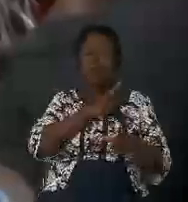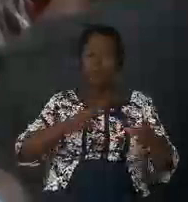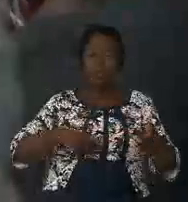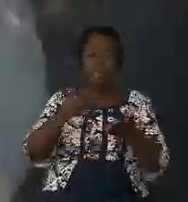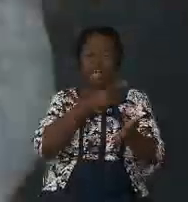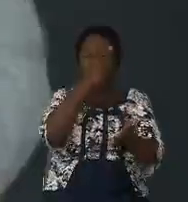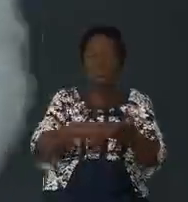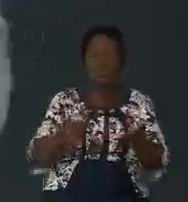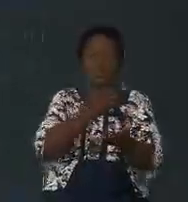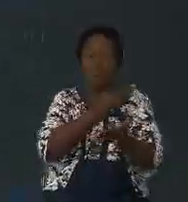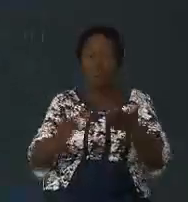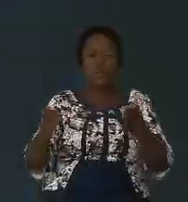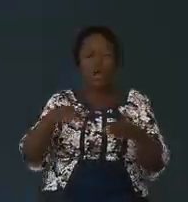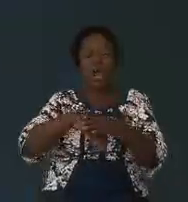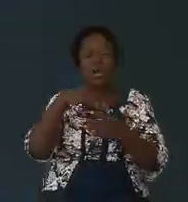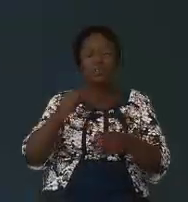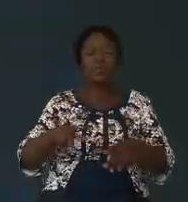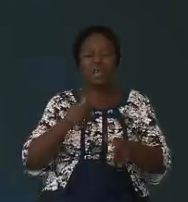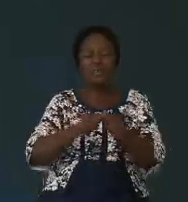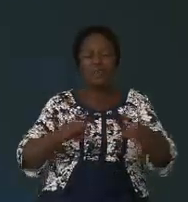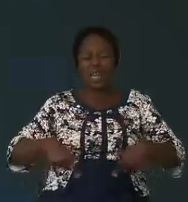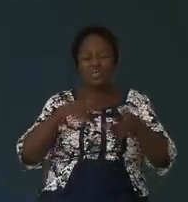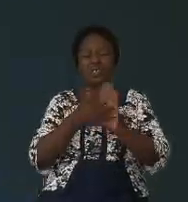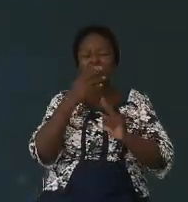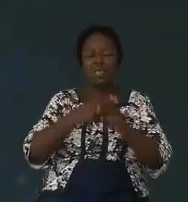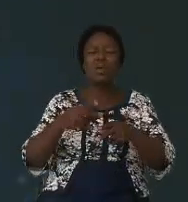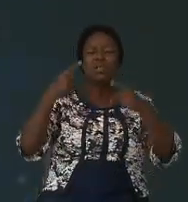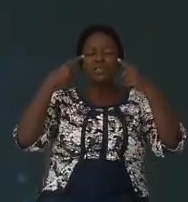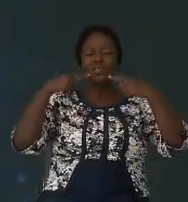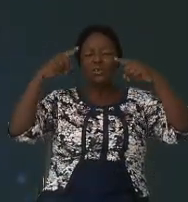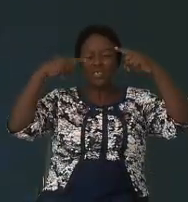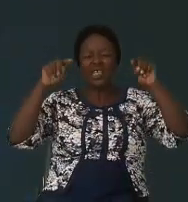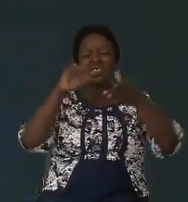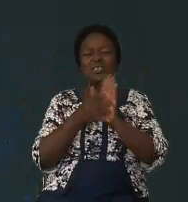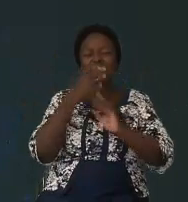everyone. Lord, cancel failure out of every life.